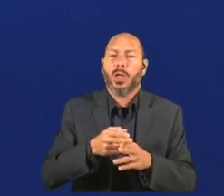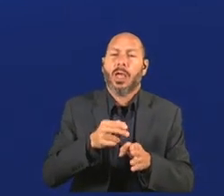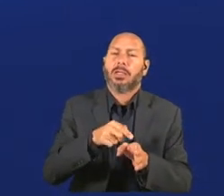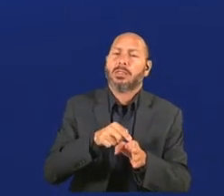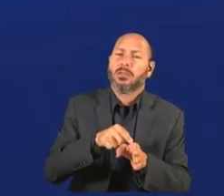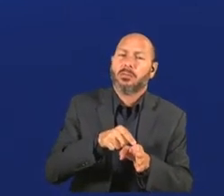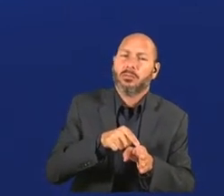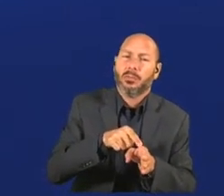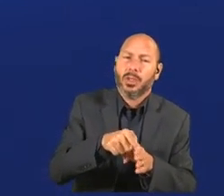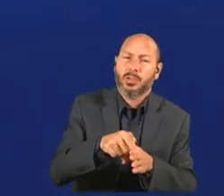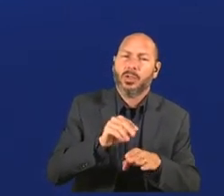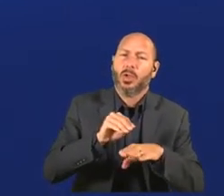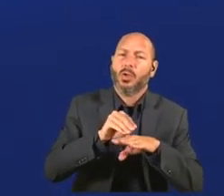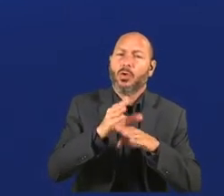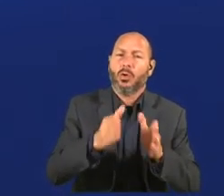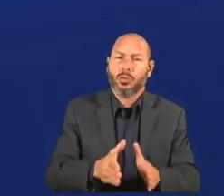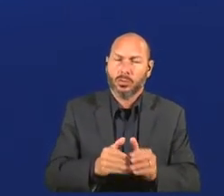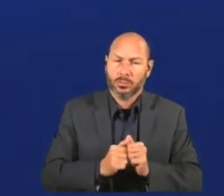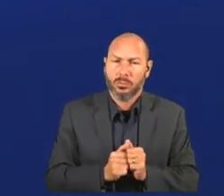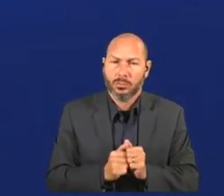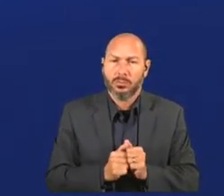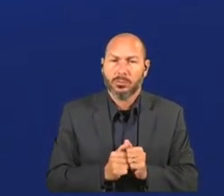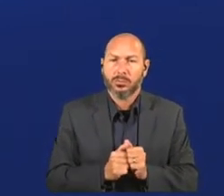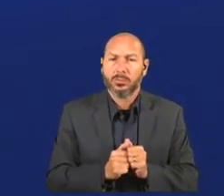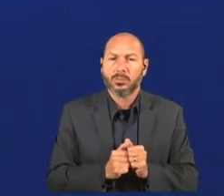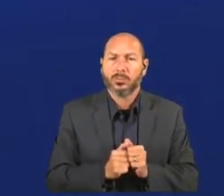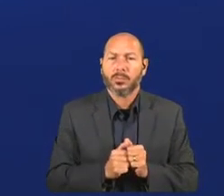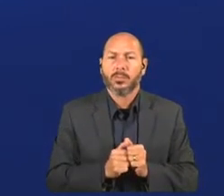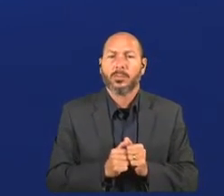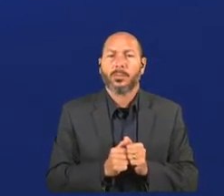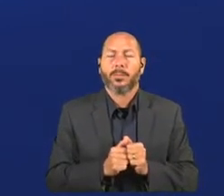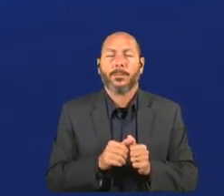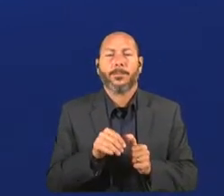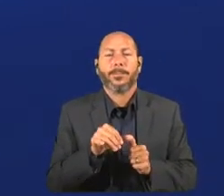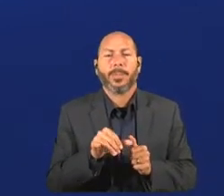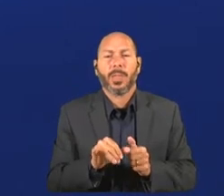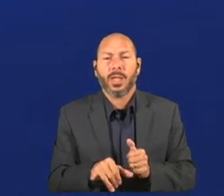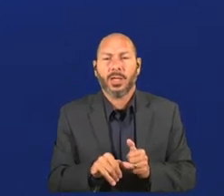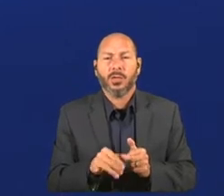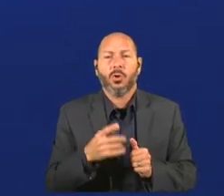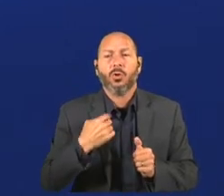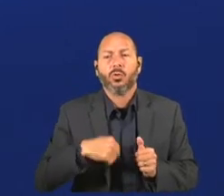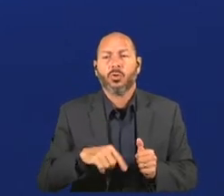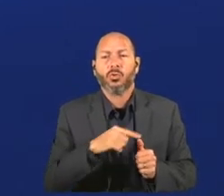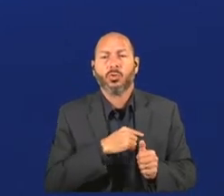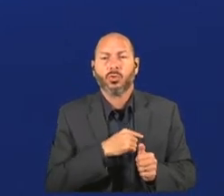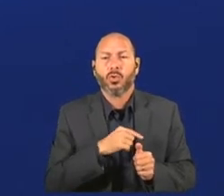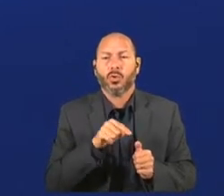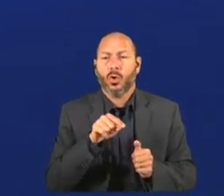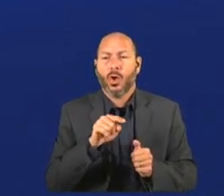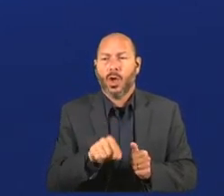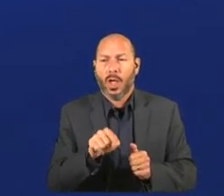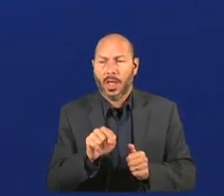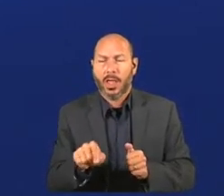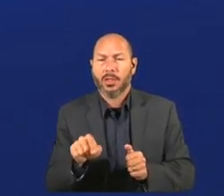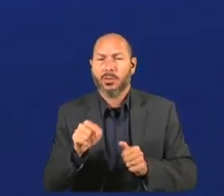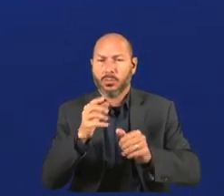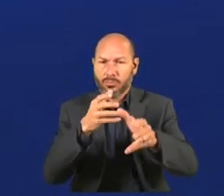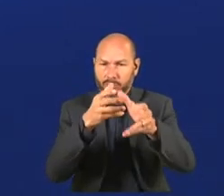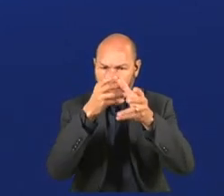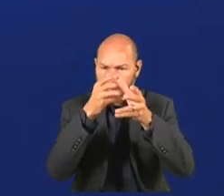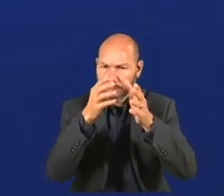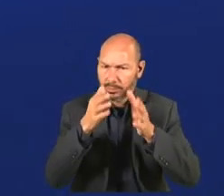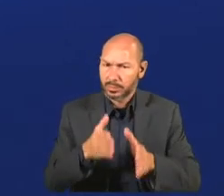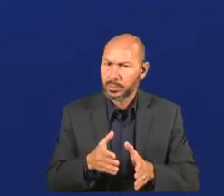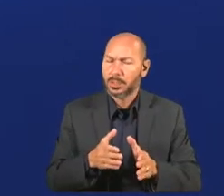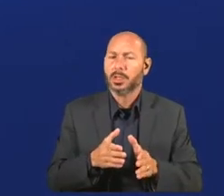Specialty consults is when we reimburse specialists to consult to primary care